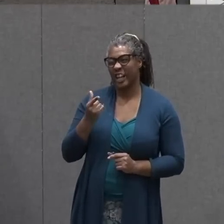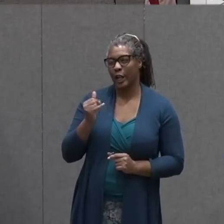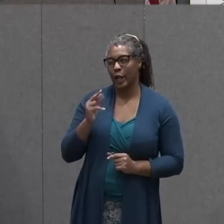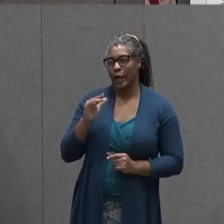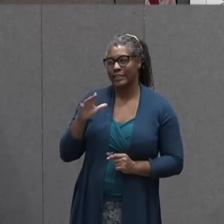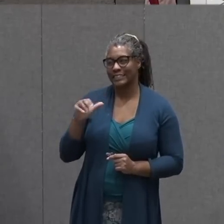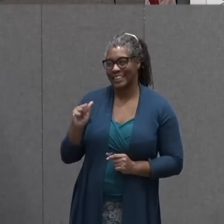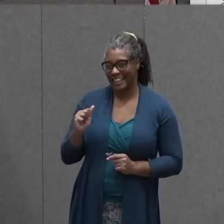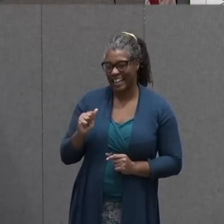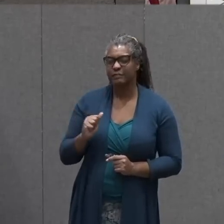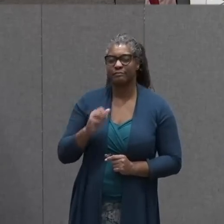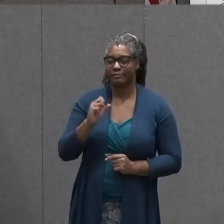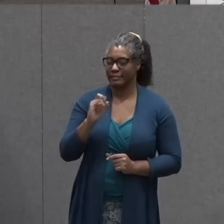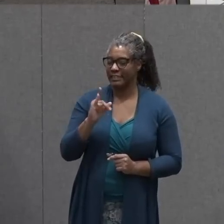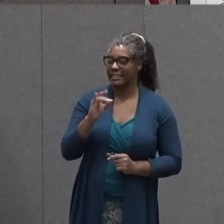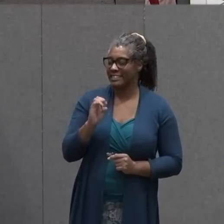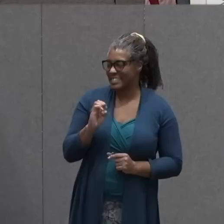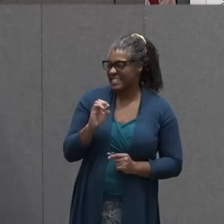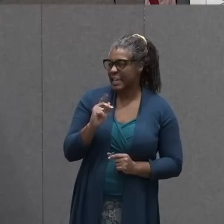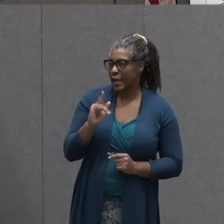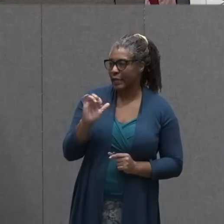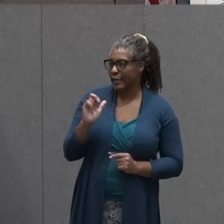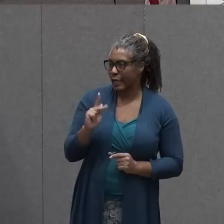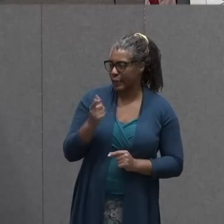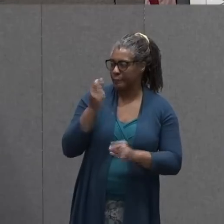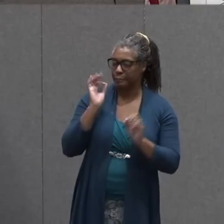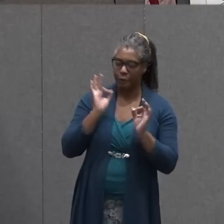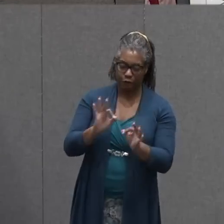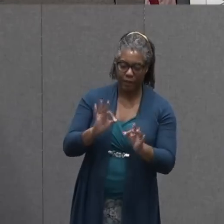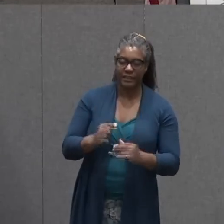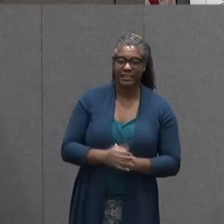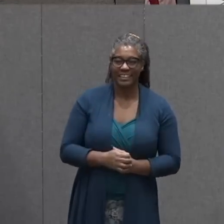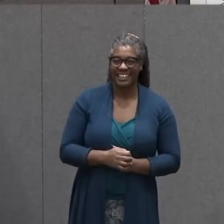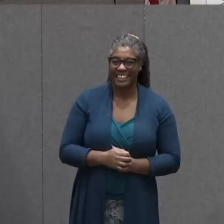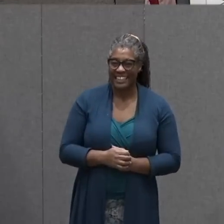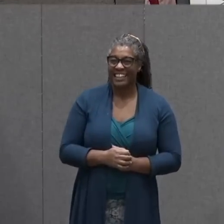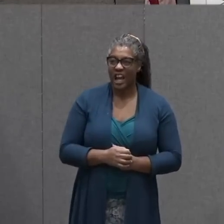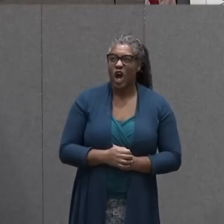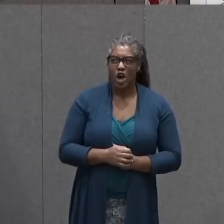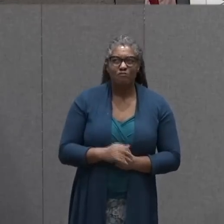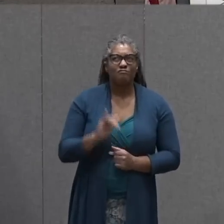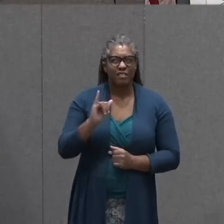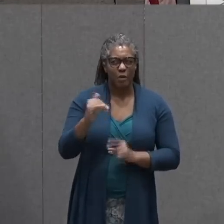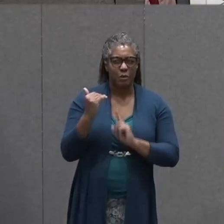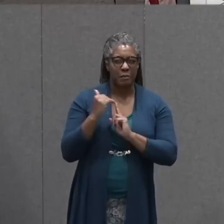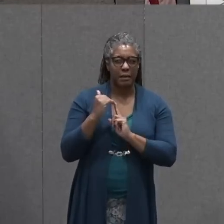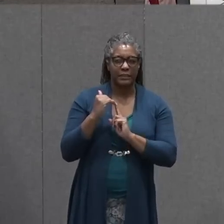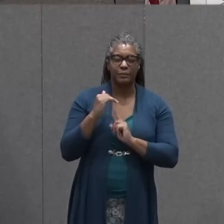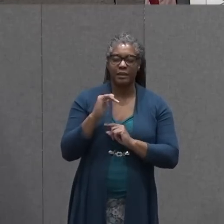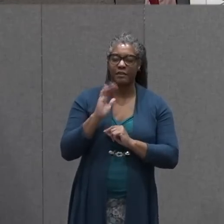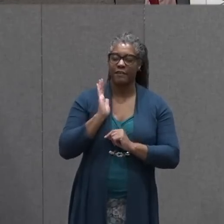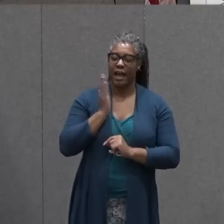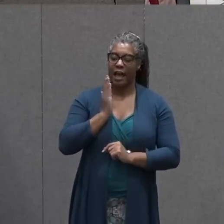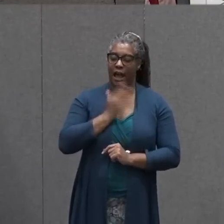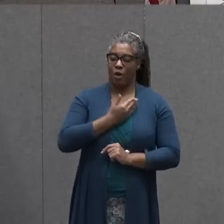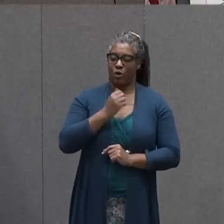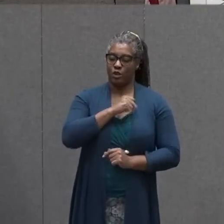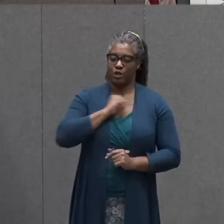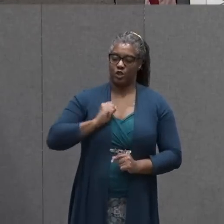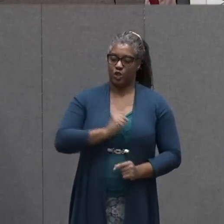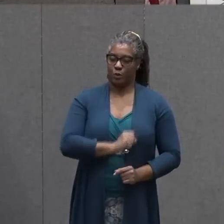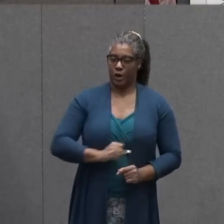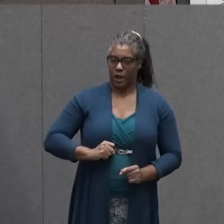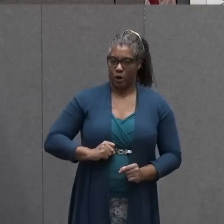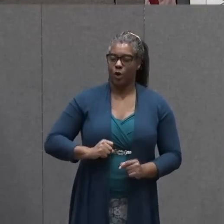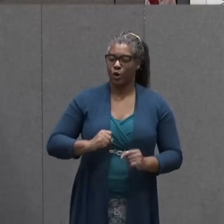Sidekick. Kind of reminds me of our superhero unit. Yes, Mr. R is our sidekick. There